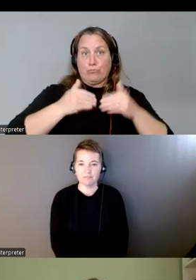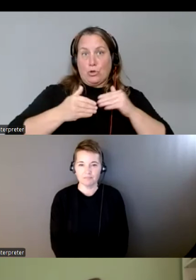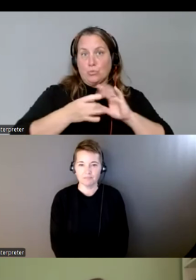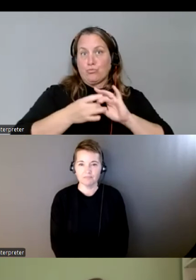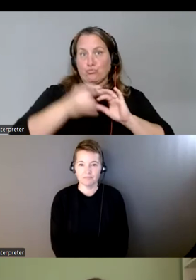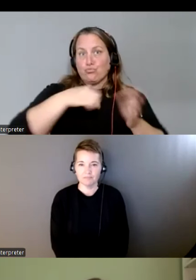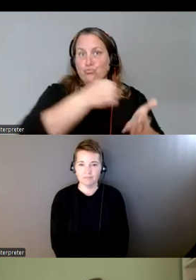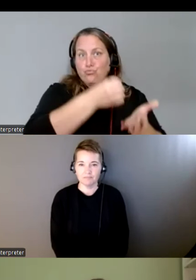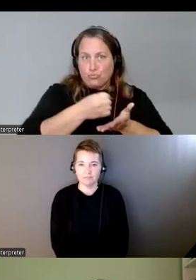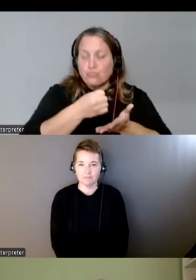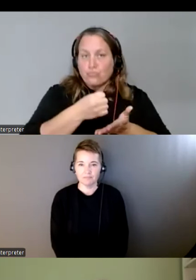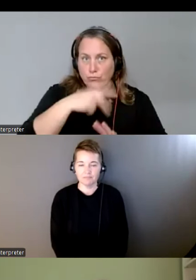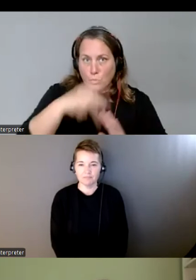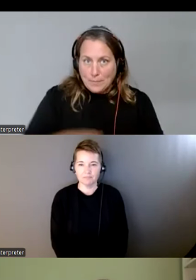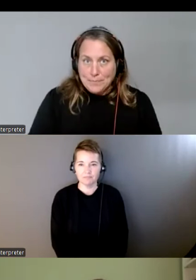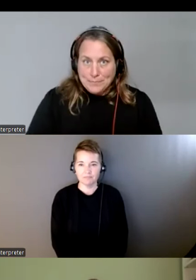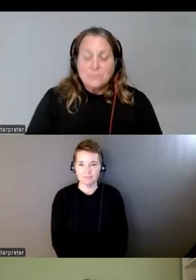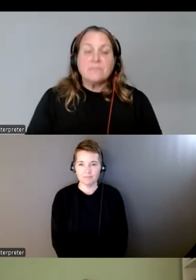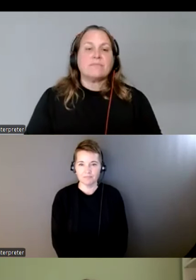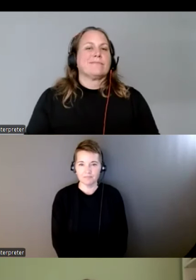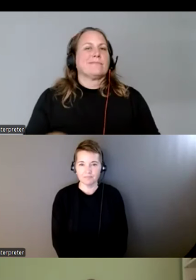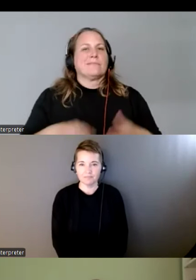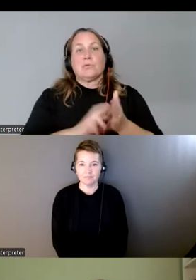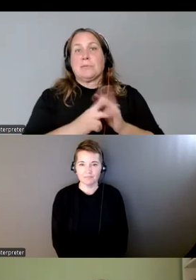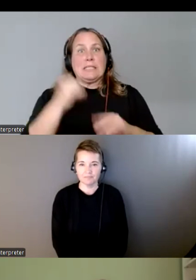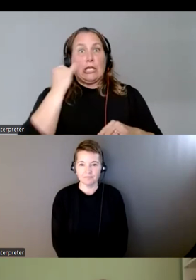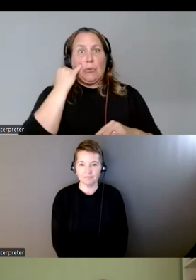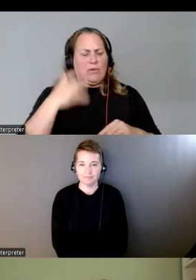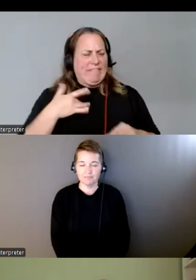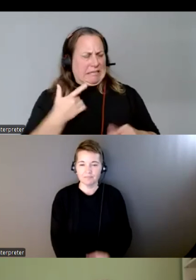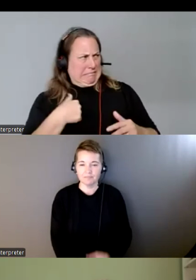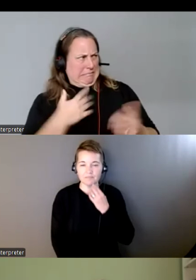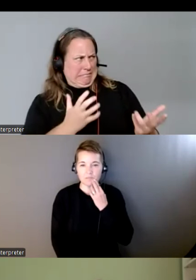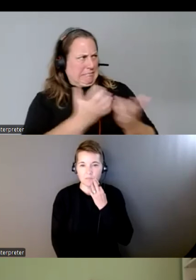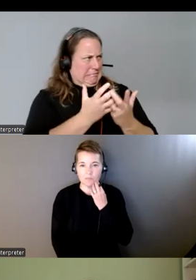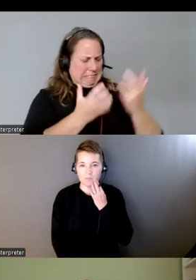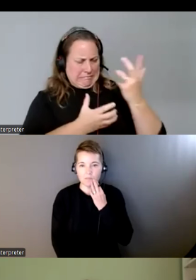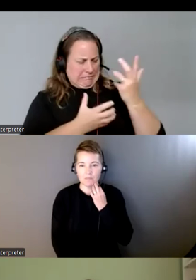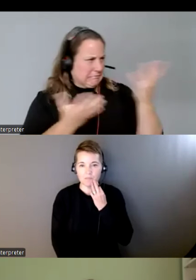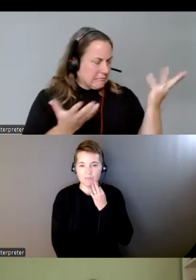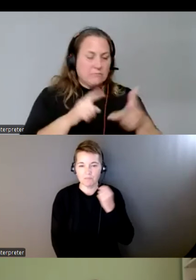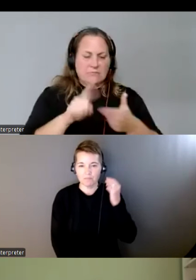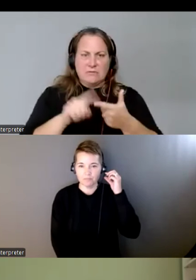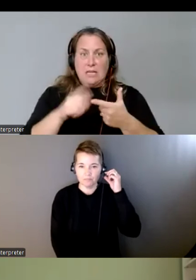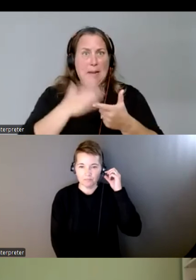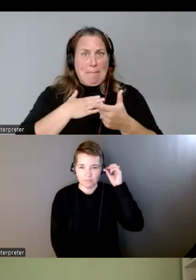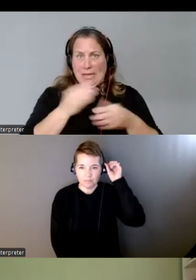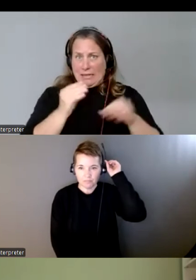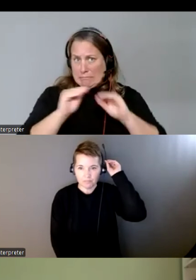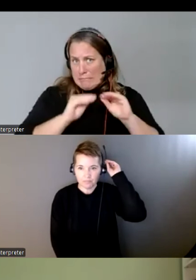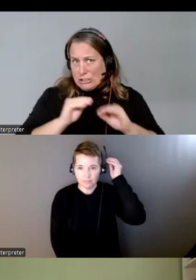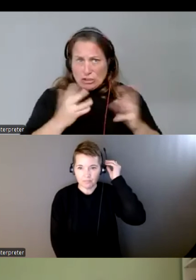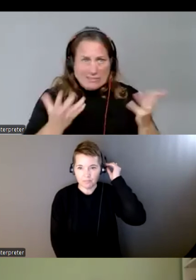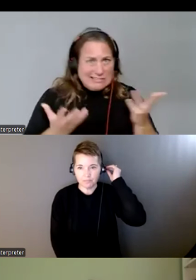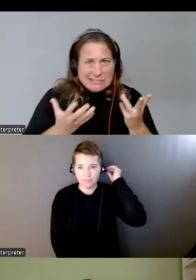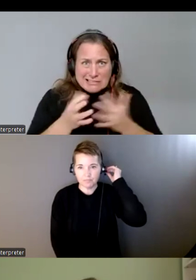this program, from eligibility to how better shape your budget. It's